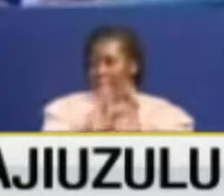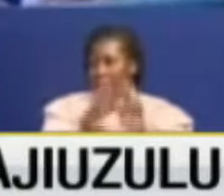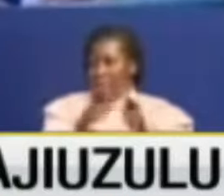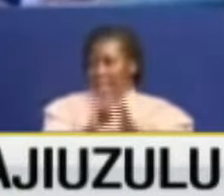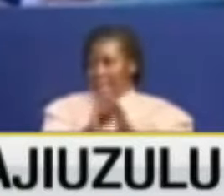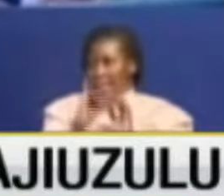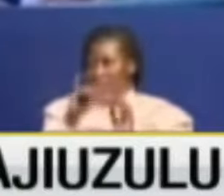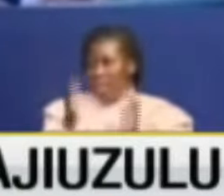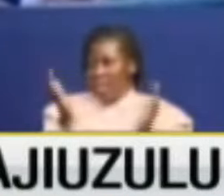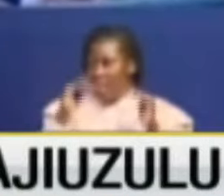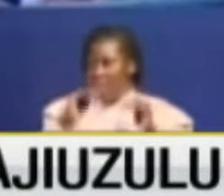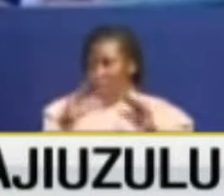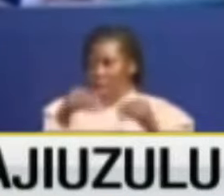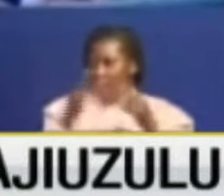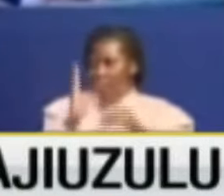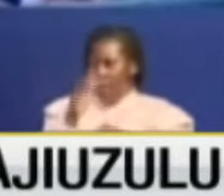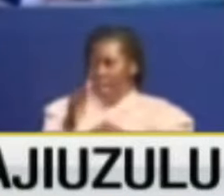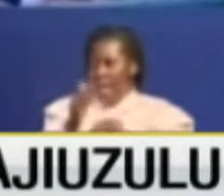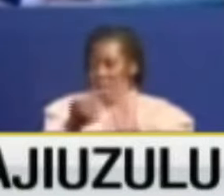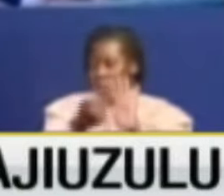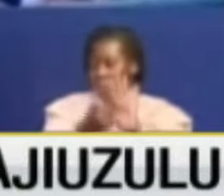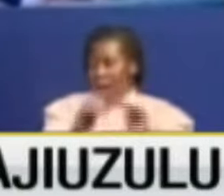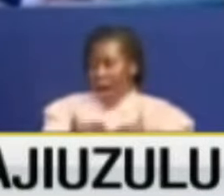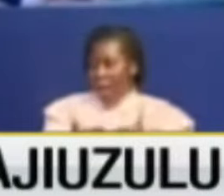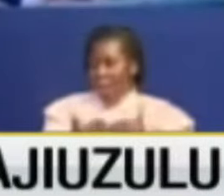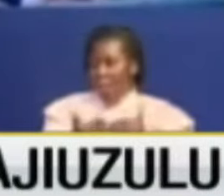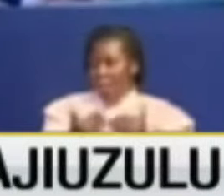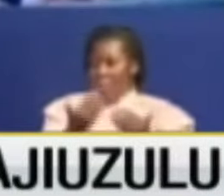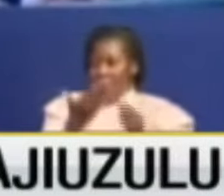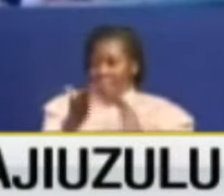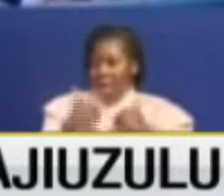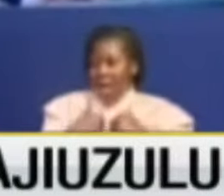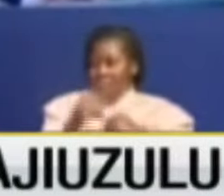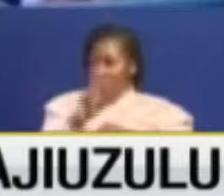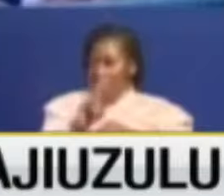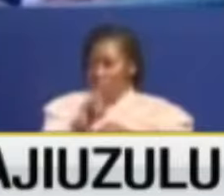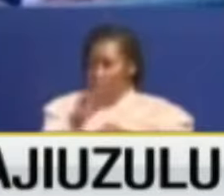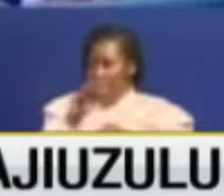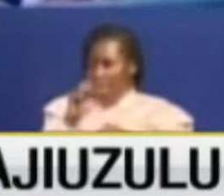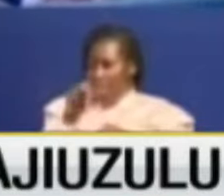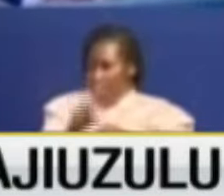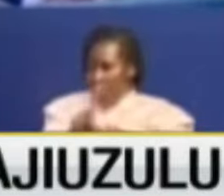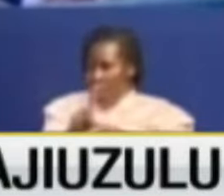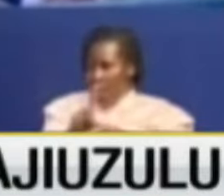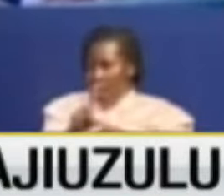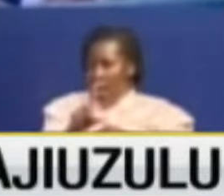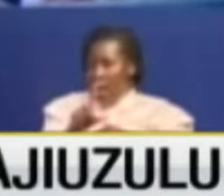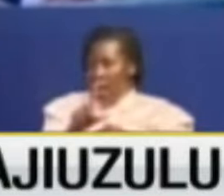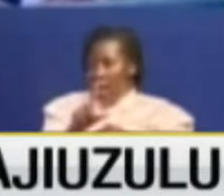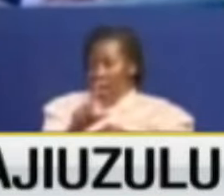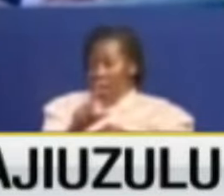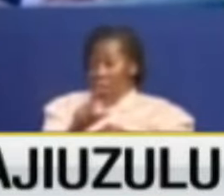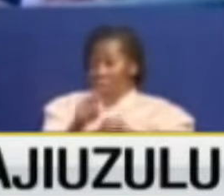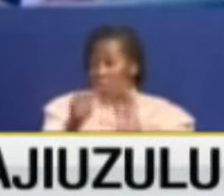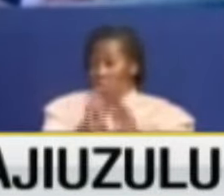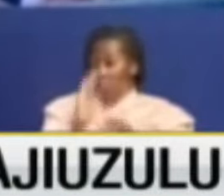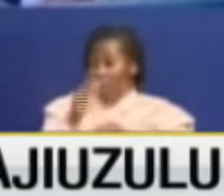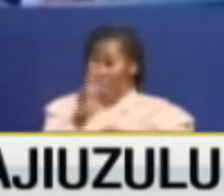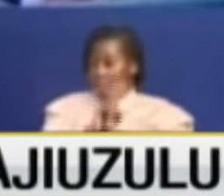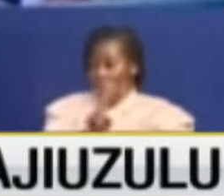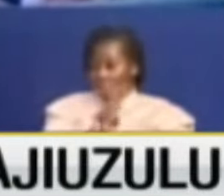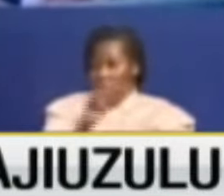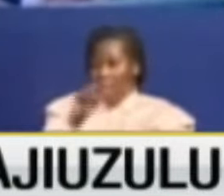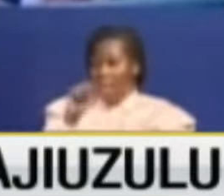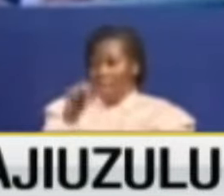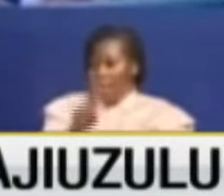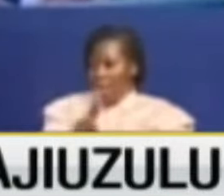the county assembly will give you showing that there may have been use of manual payroll previously will show use of